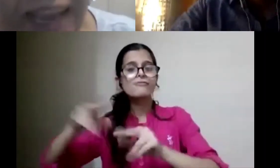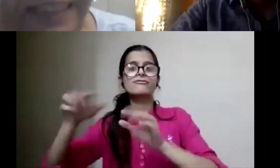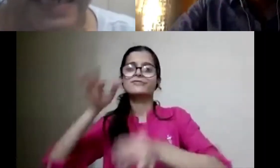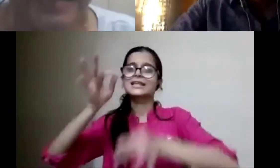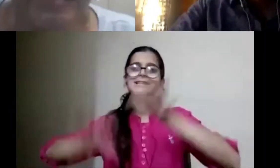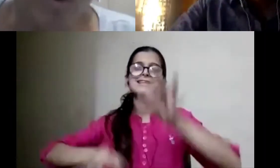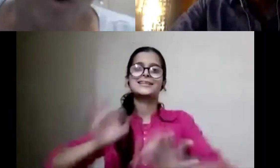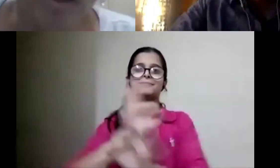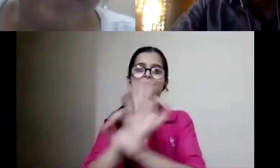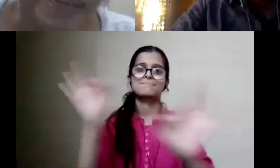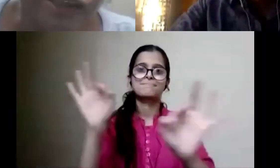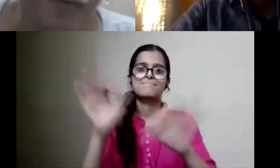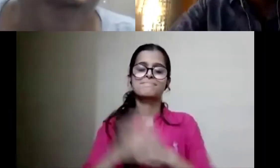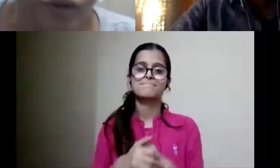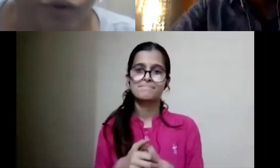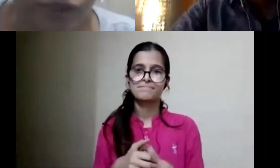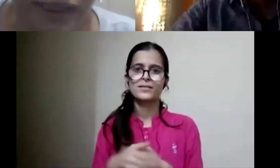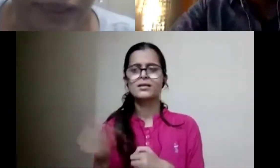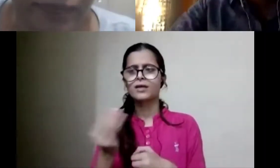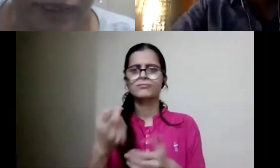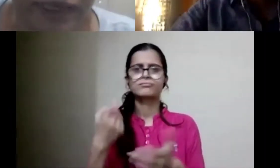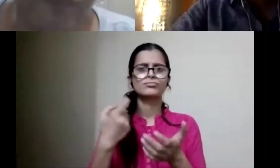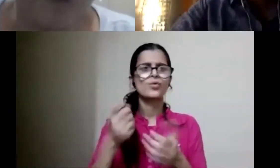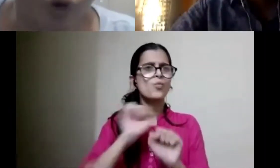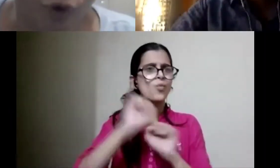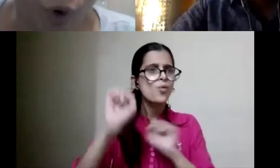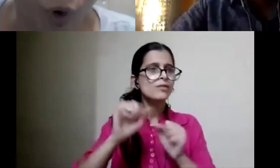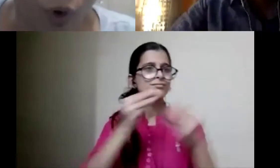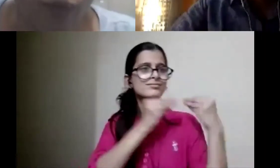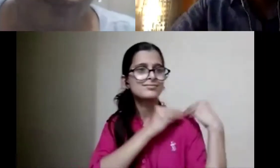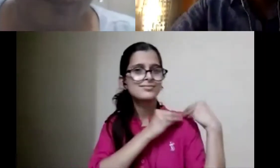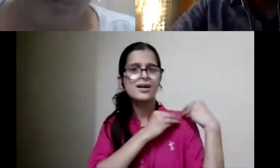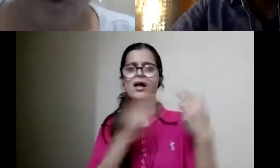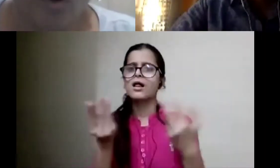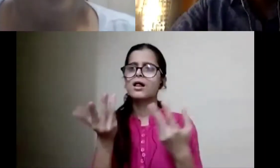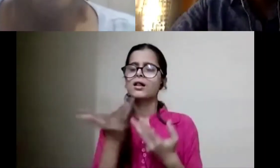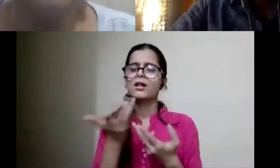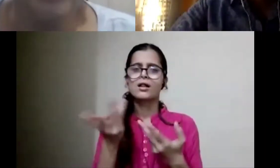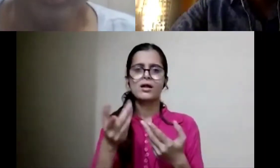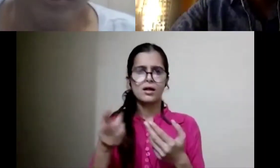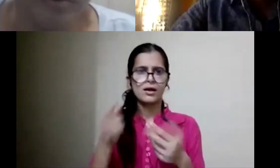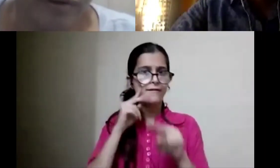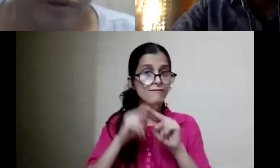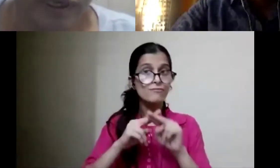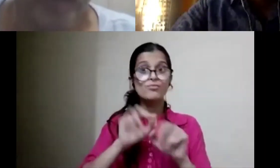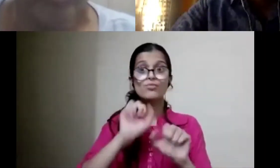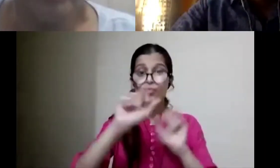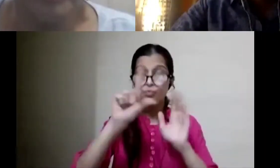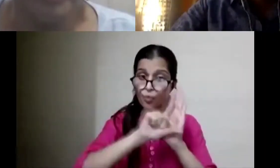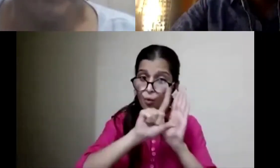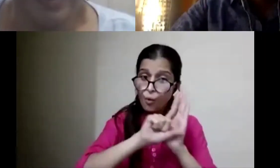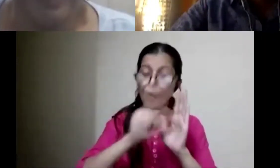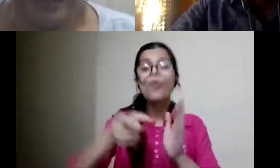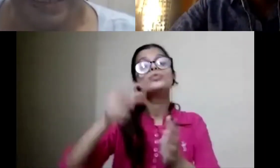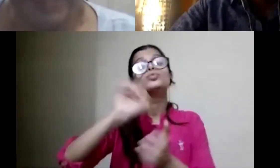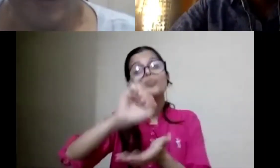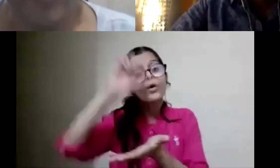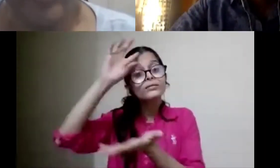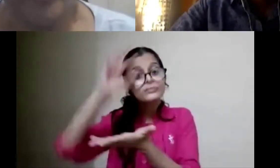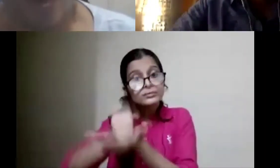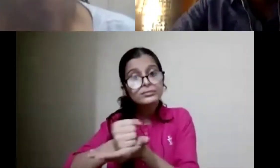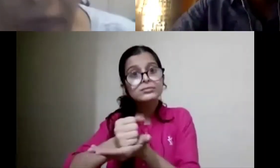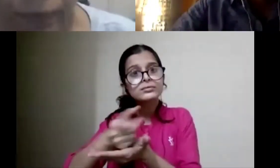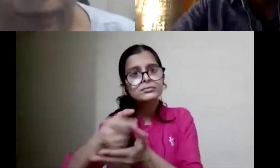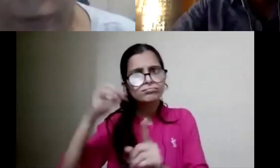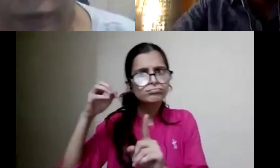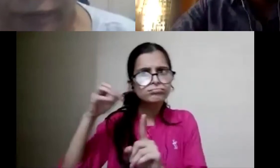And I think it's the role of the rest of us to tell them that if your law or your decision is going to affect the life of